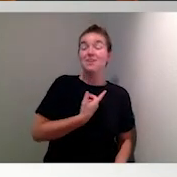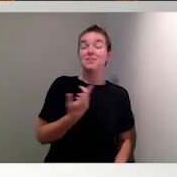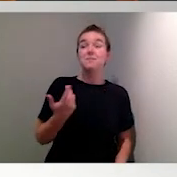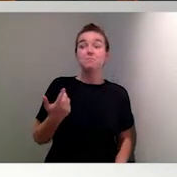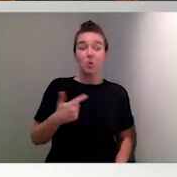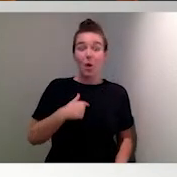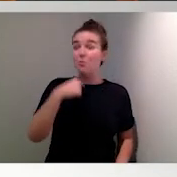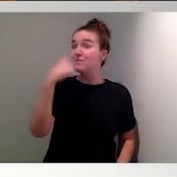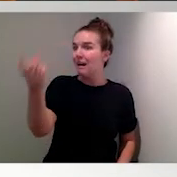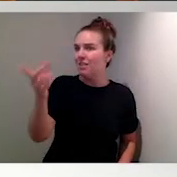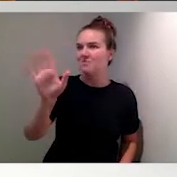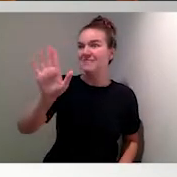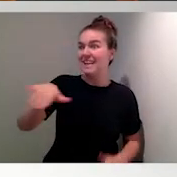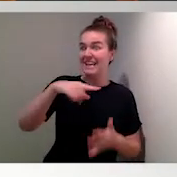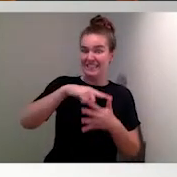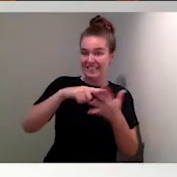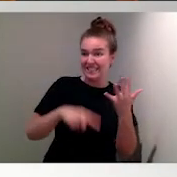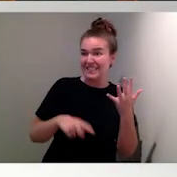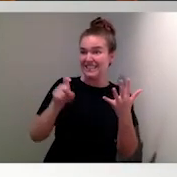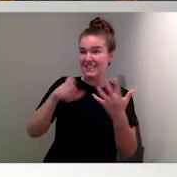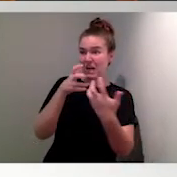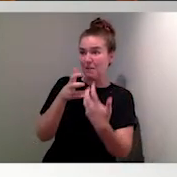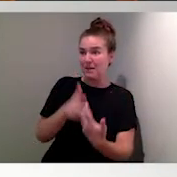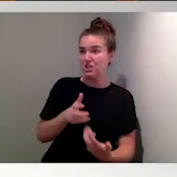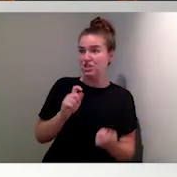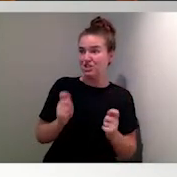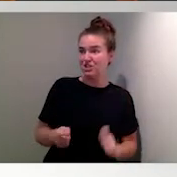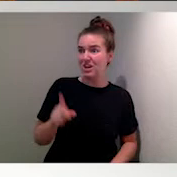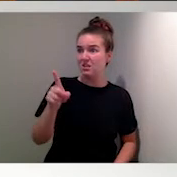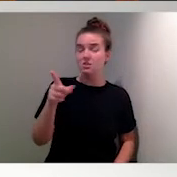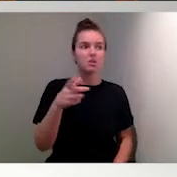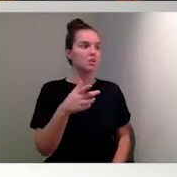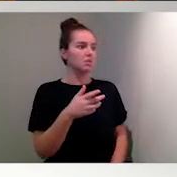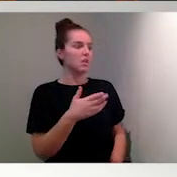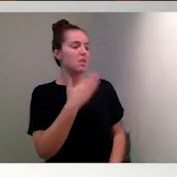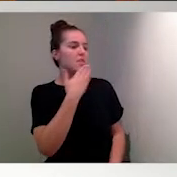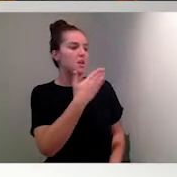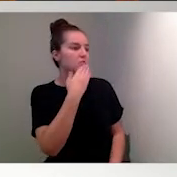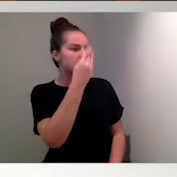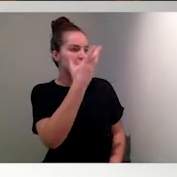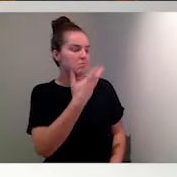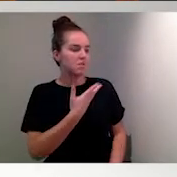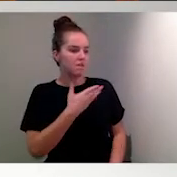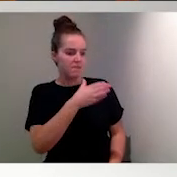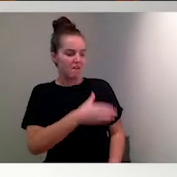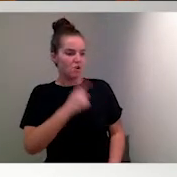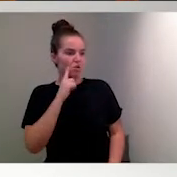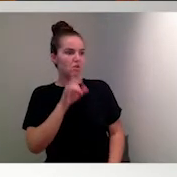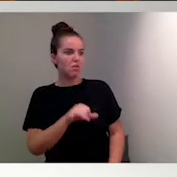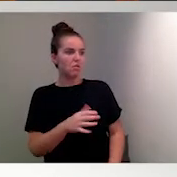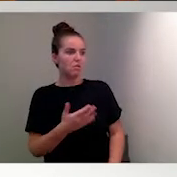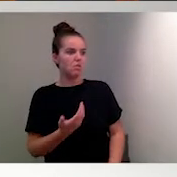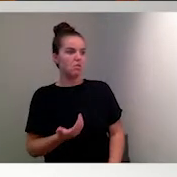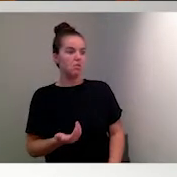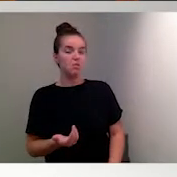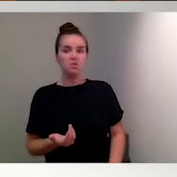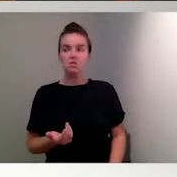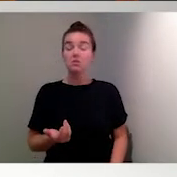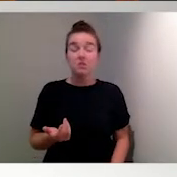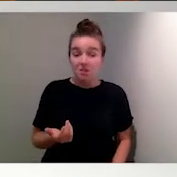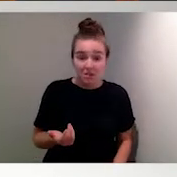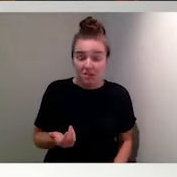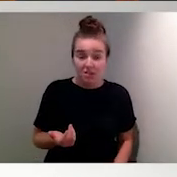before." I don't understand that. That blows my mind that it's not being talked